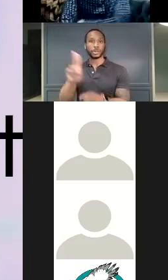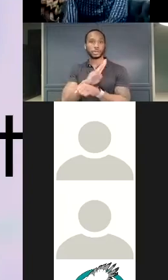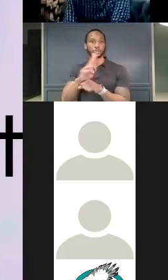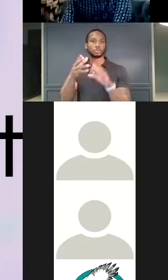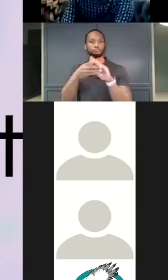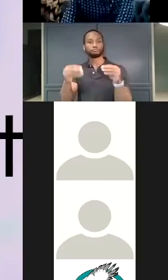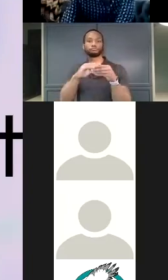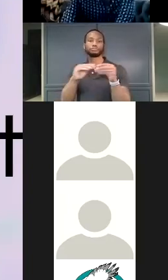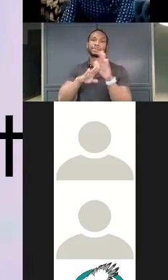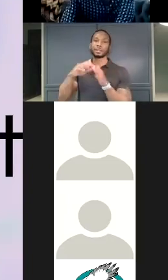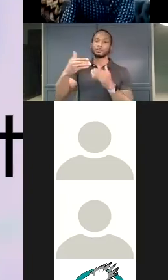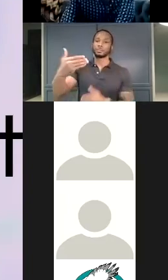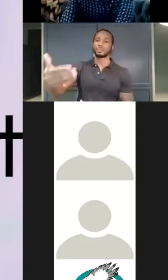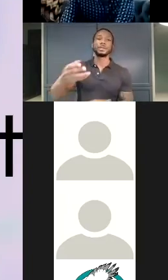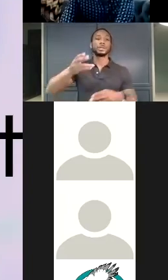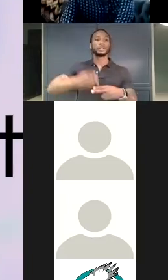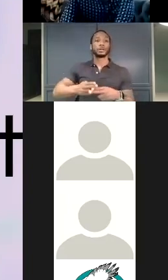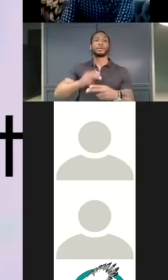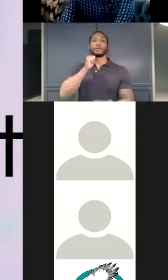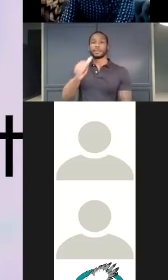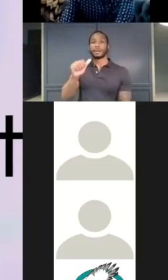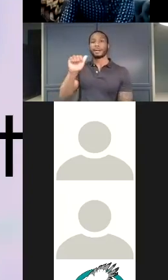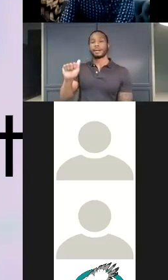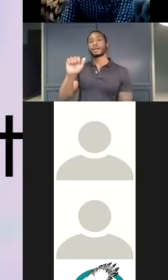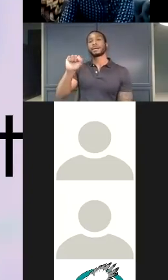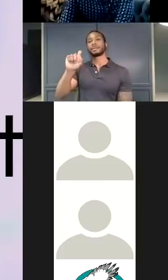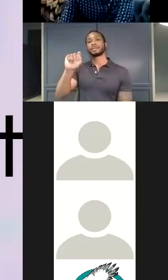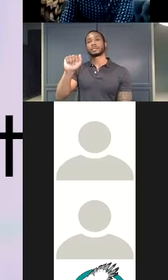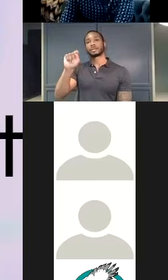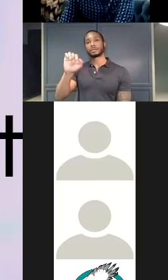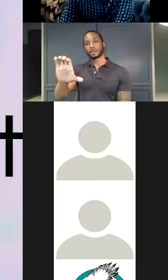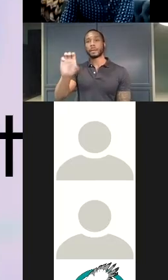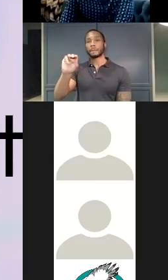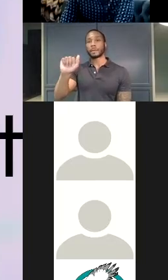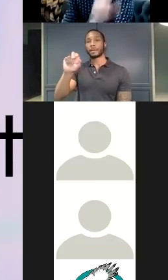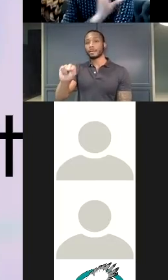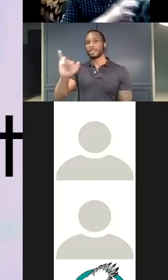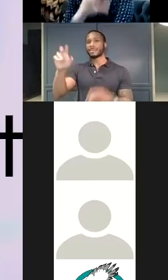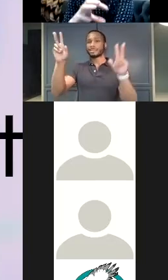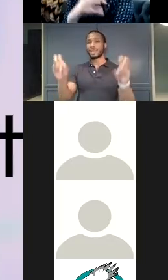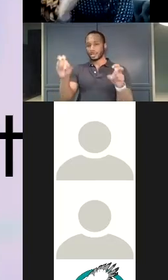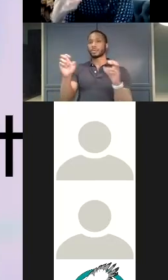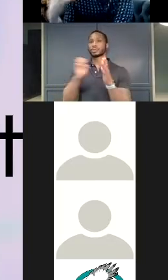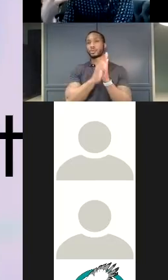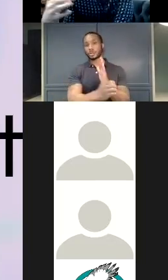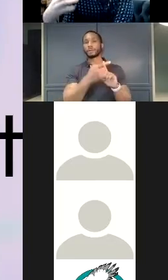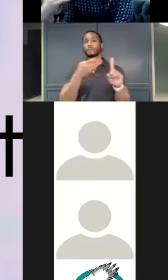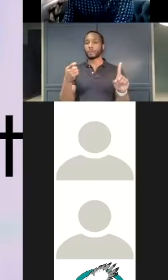time called Not a Static Man. That title itself is an erasure of the Diagnostic